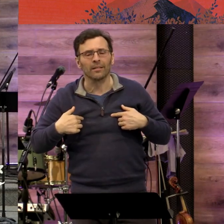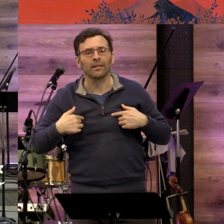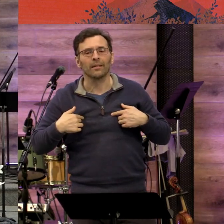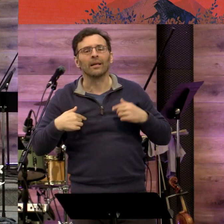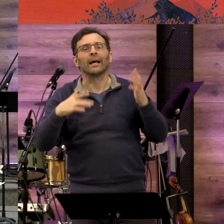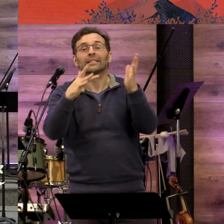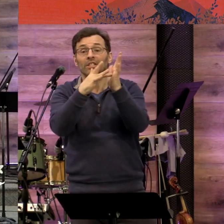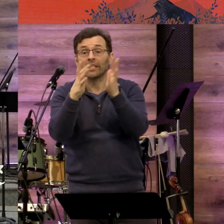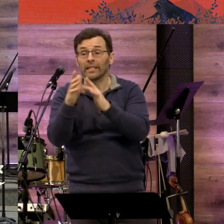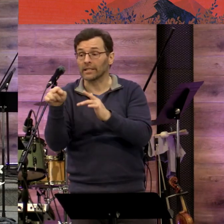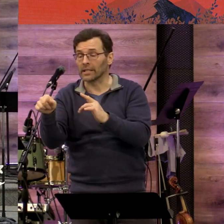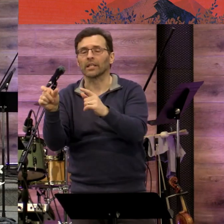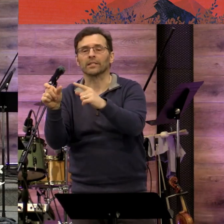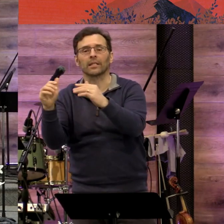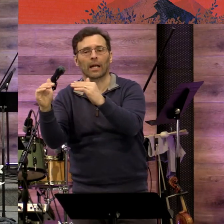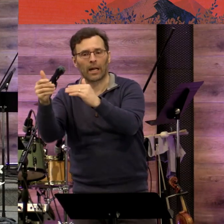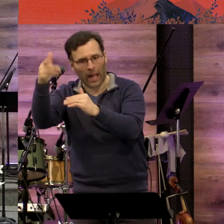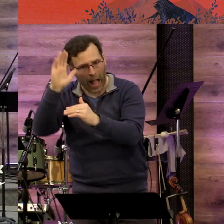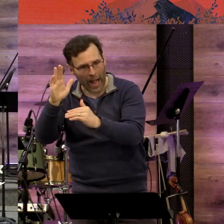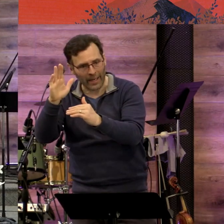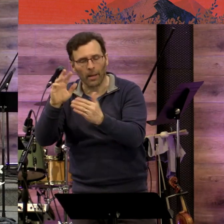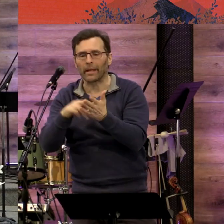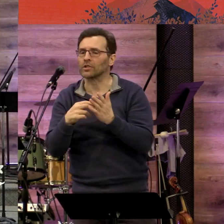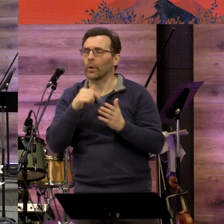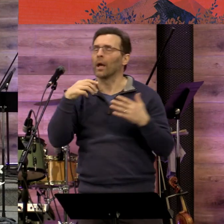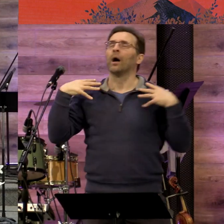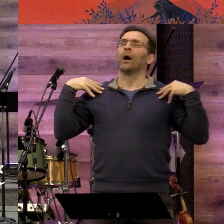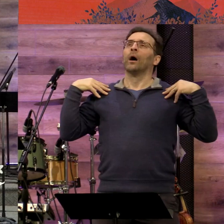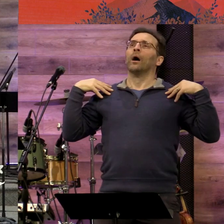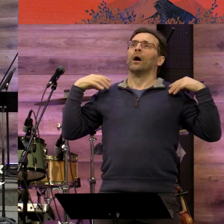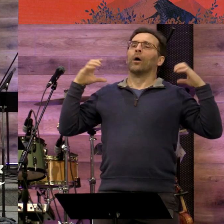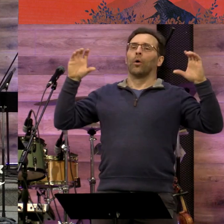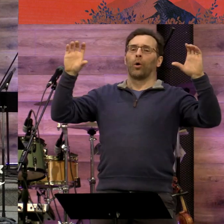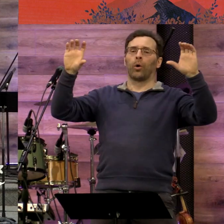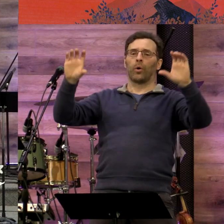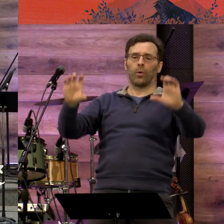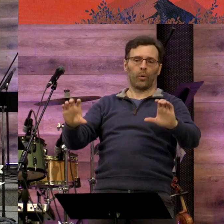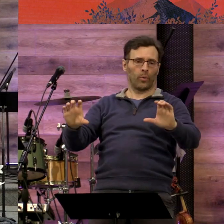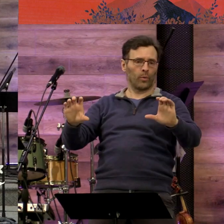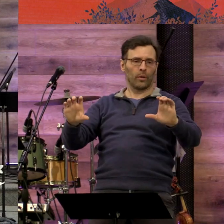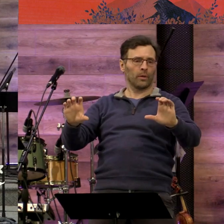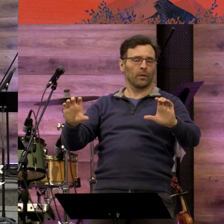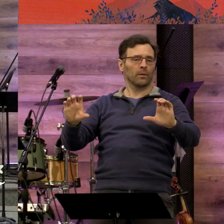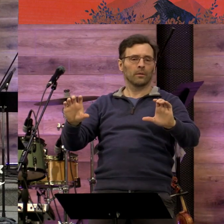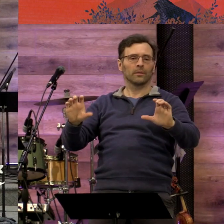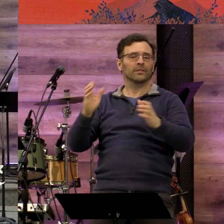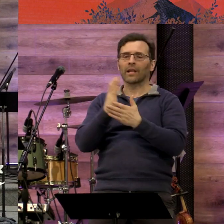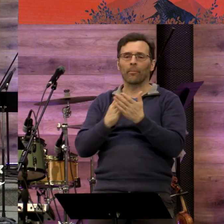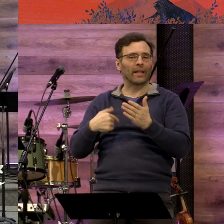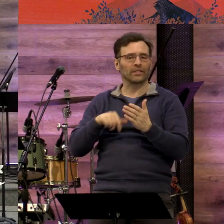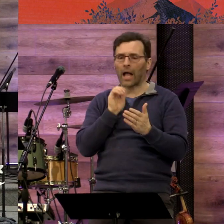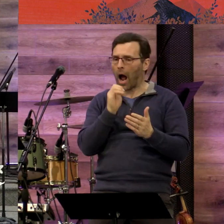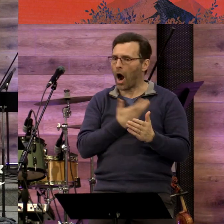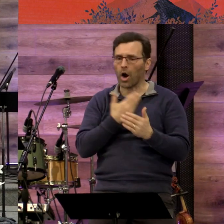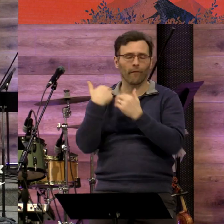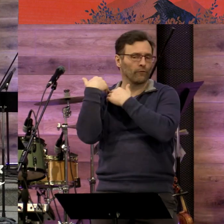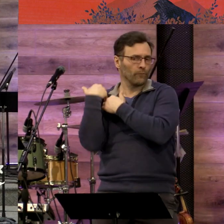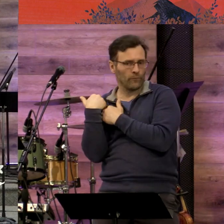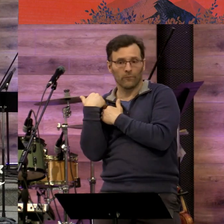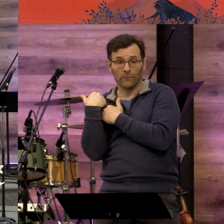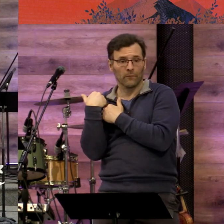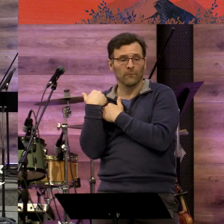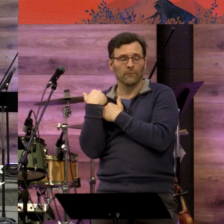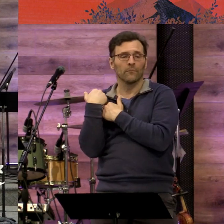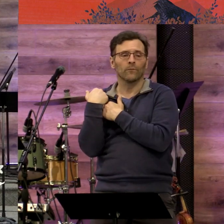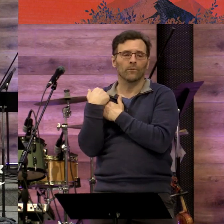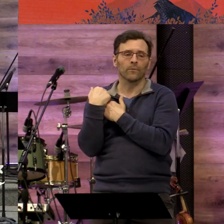Jesus is God, so we don't have to be. We are freed from that responsibility. There are some things that don't fall onto our shoulders.